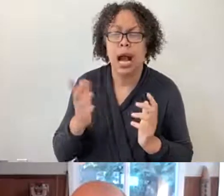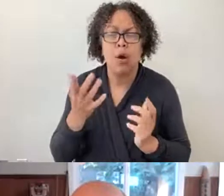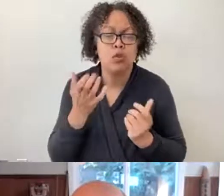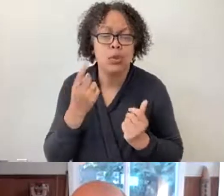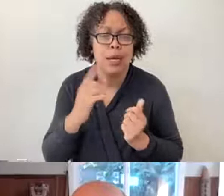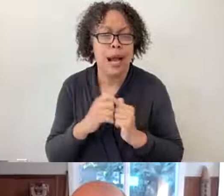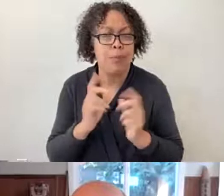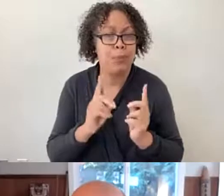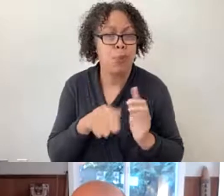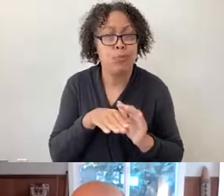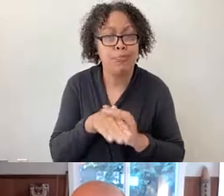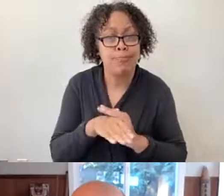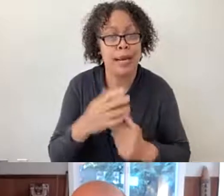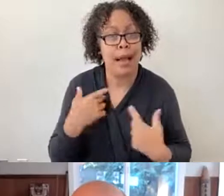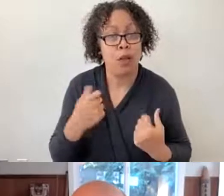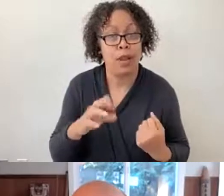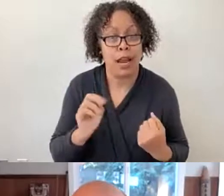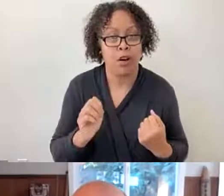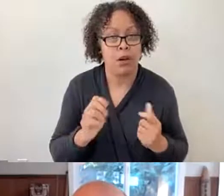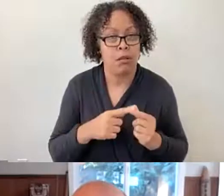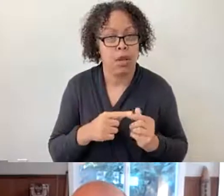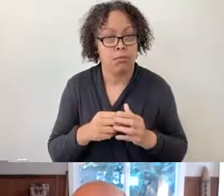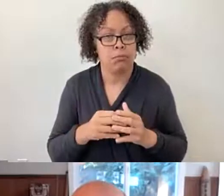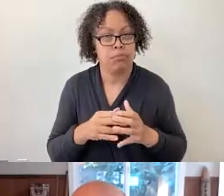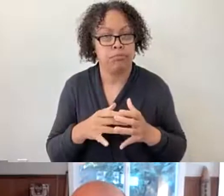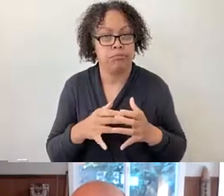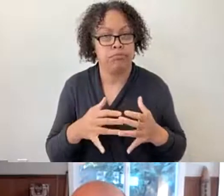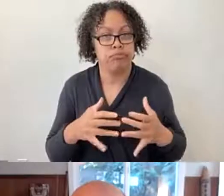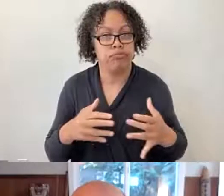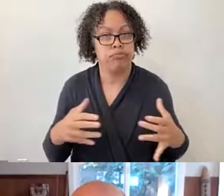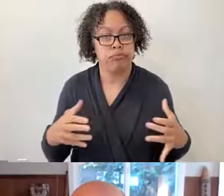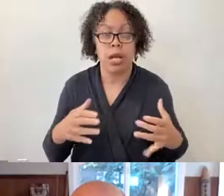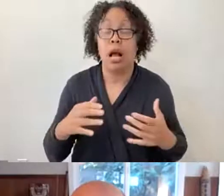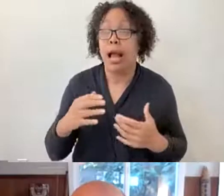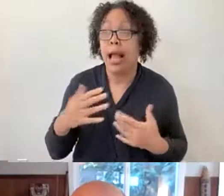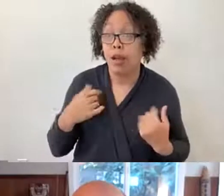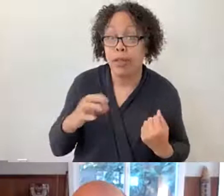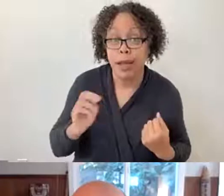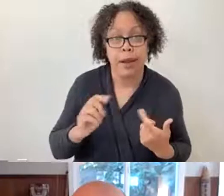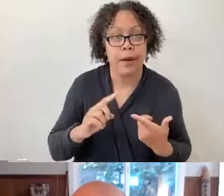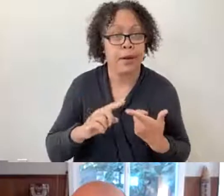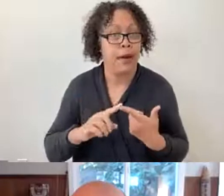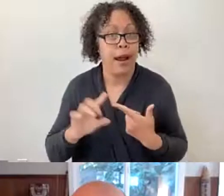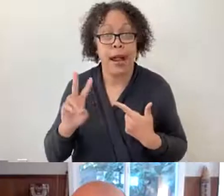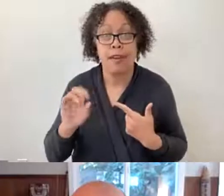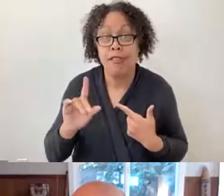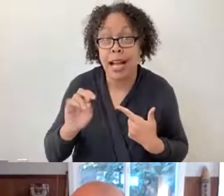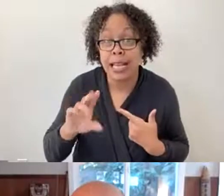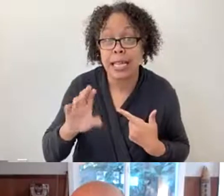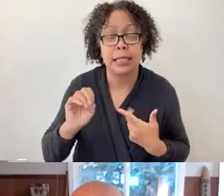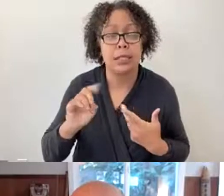to healthcare. But then it doesn't just become healthcare, it also becomes violence, and it also becomes, you know, tell me about your